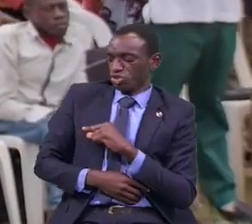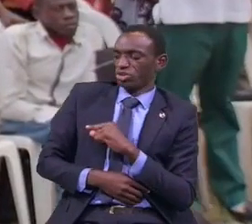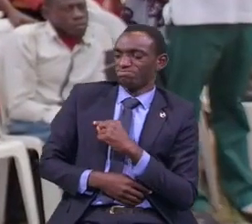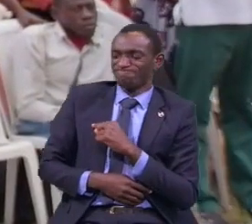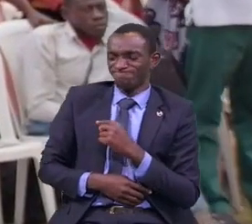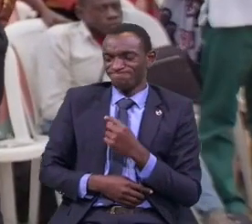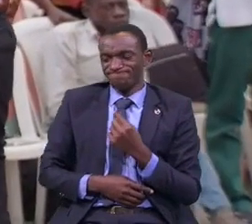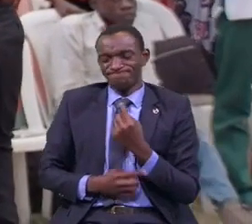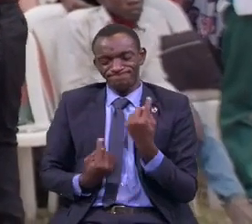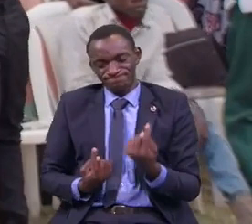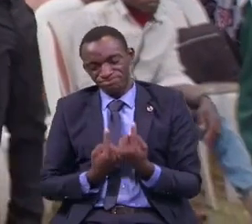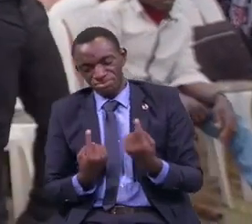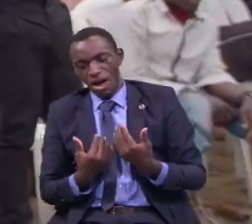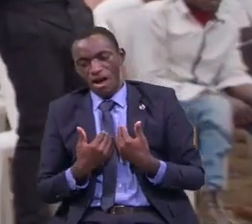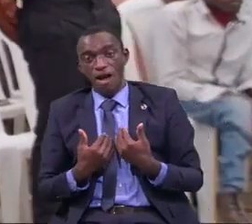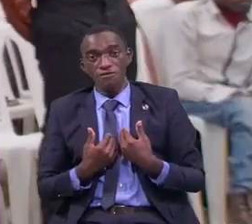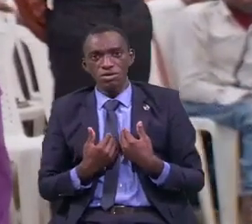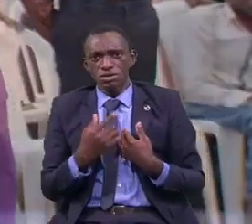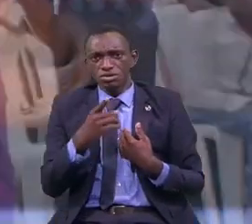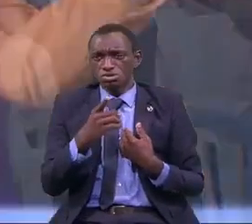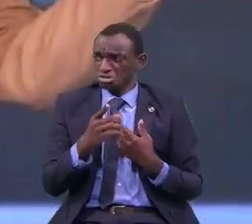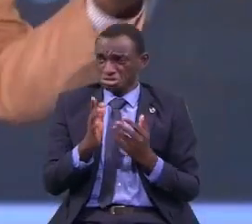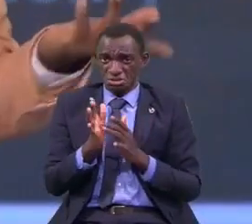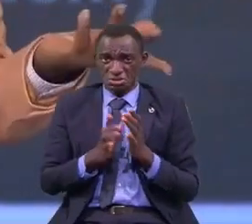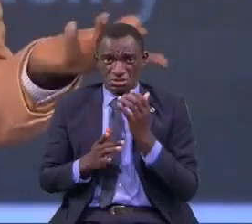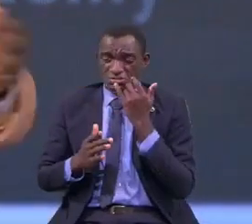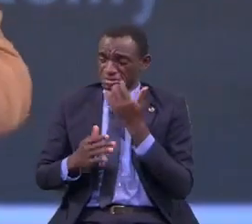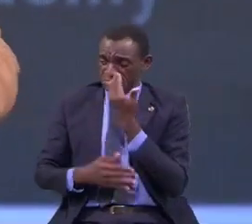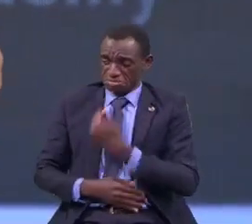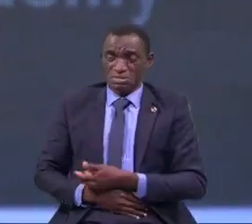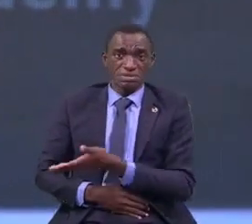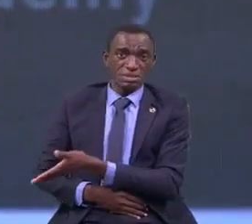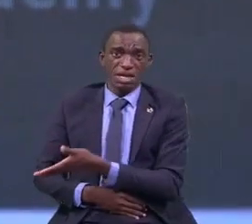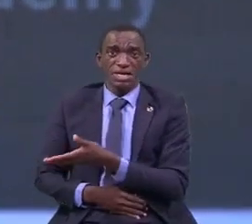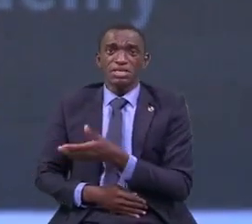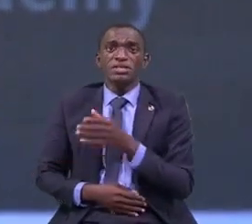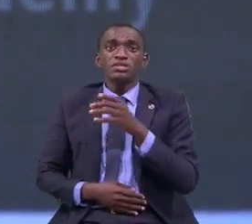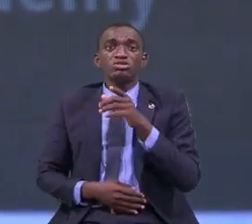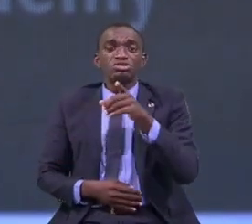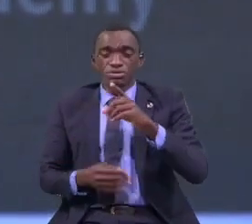it's by your side there. The moment you confess and forsake, he forgives you.